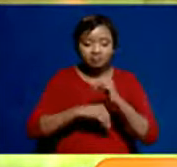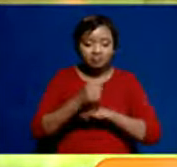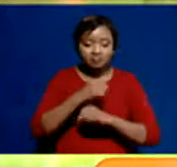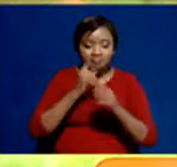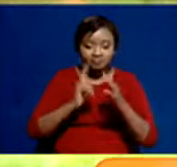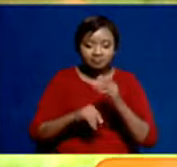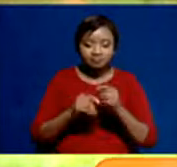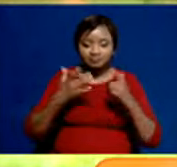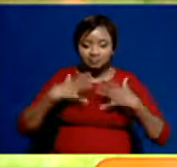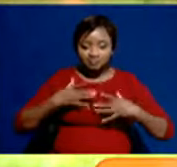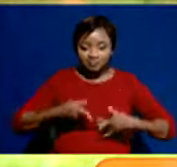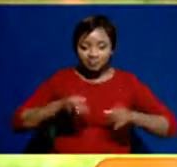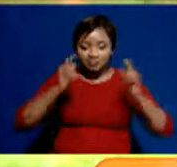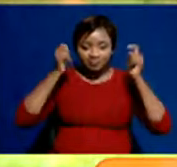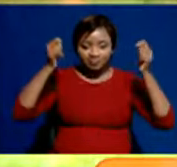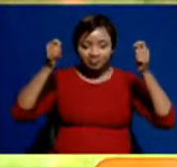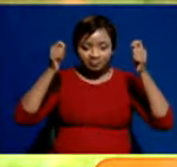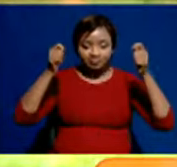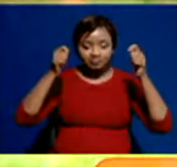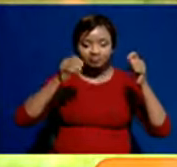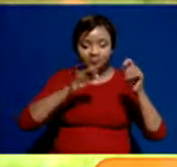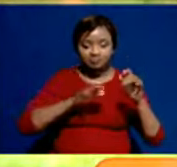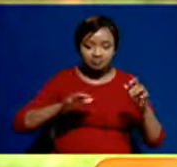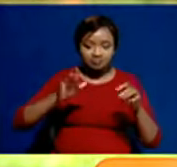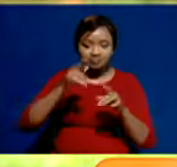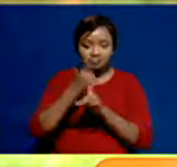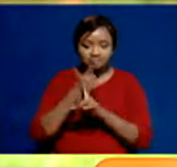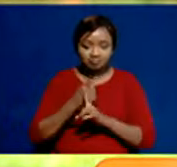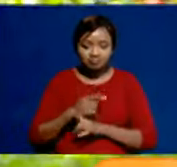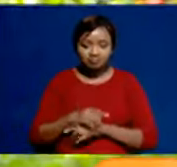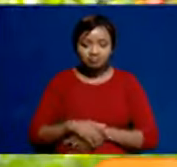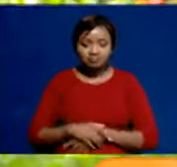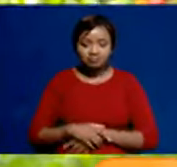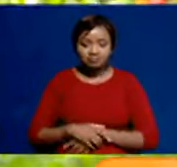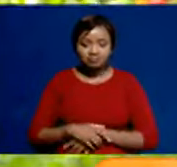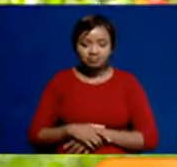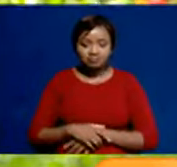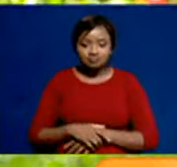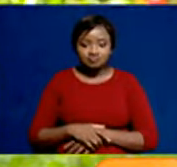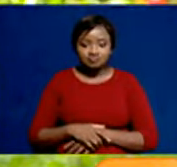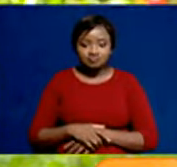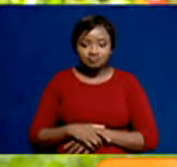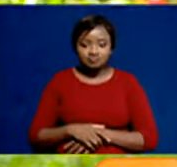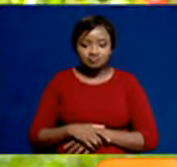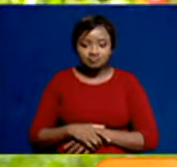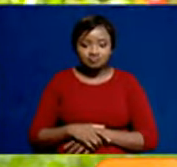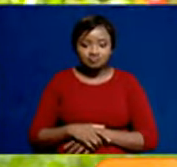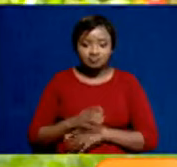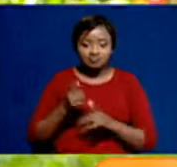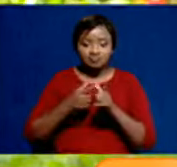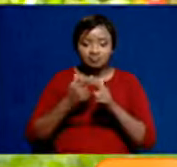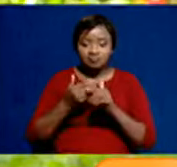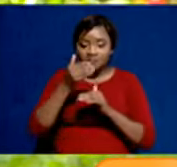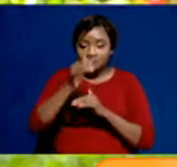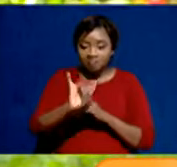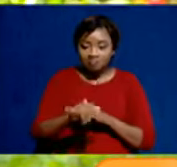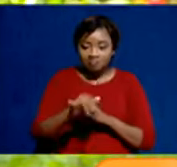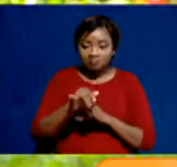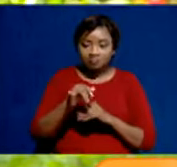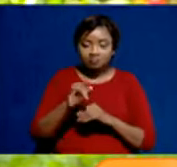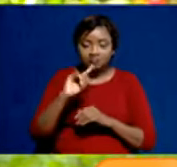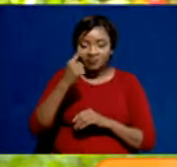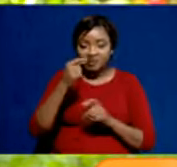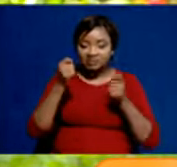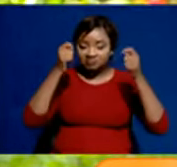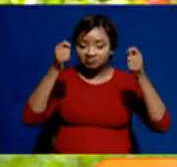countrywide, and thereafter demonstrations, and those were collective decisions. And then again, it got to a point, of course, after the first demonstrations